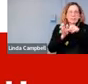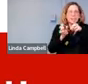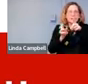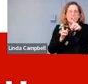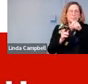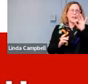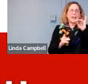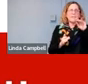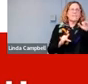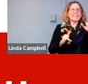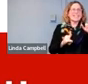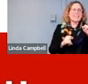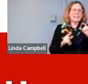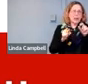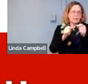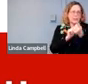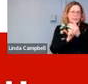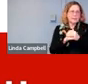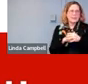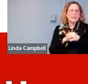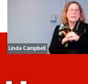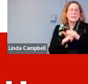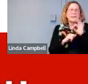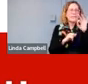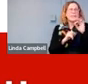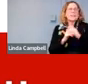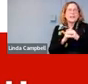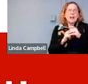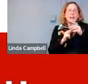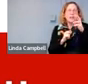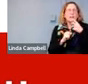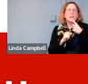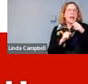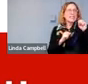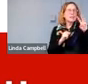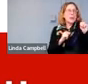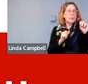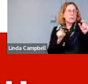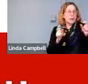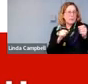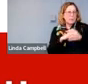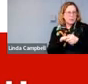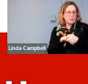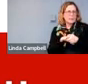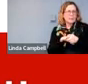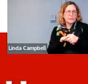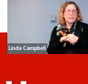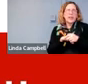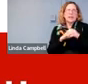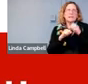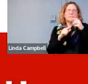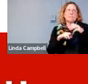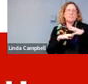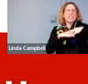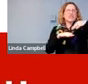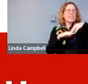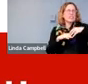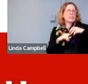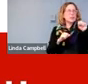This particular crayfish that you see in the image, a very fancy crayfish, is a red swamp crayfish.